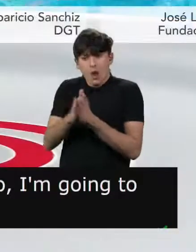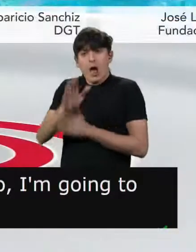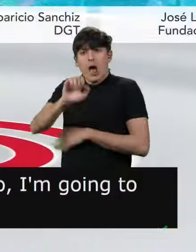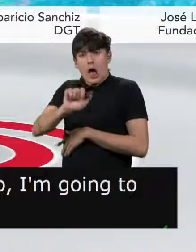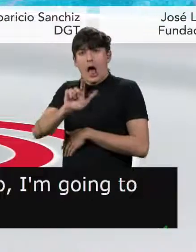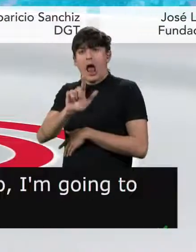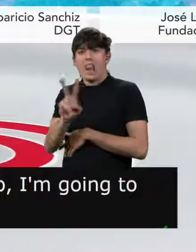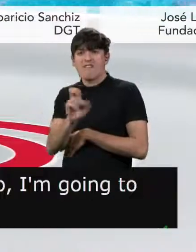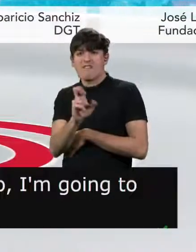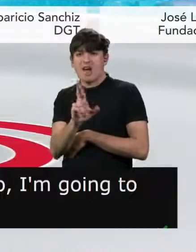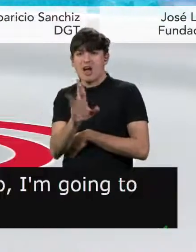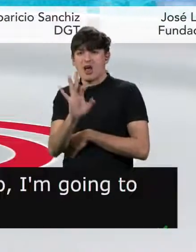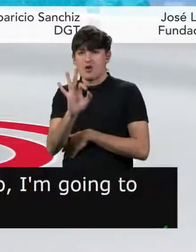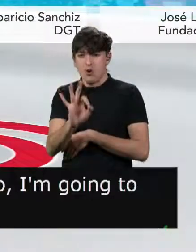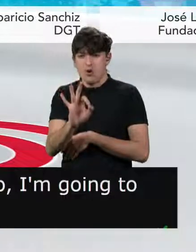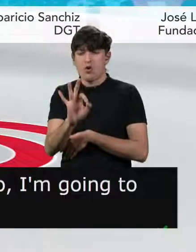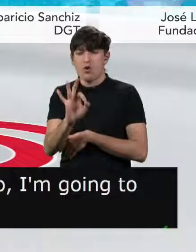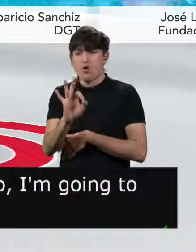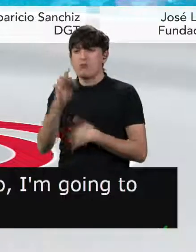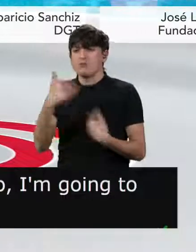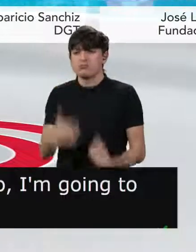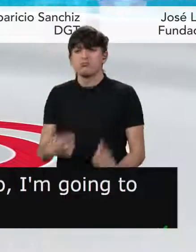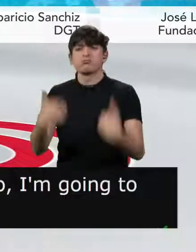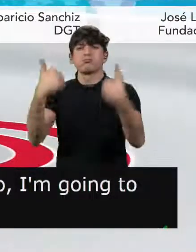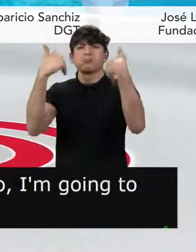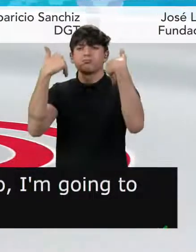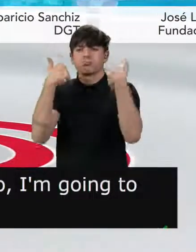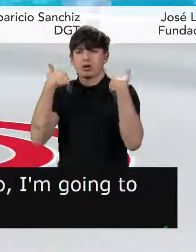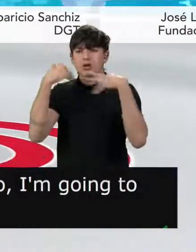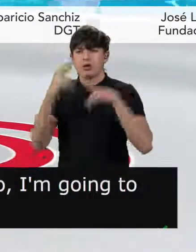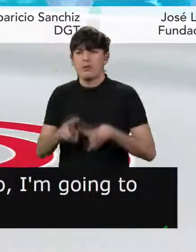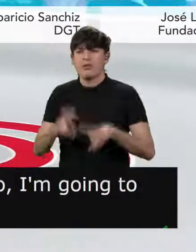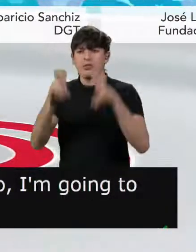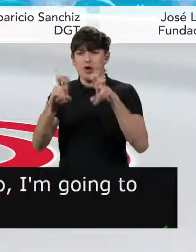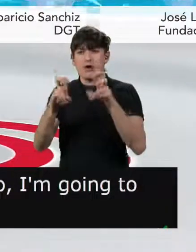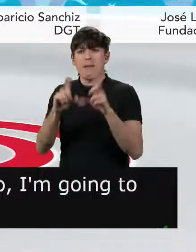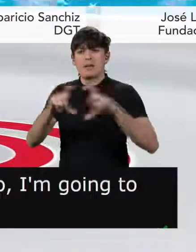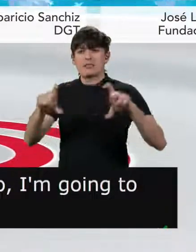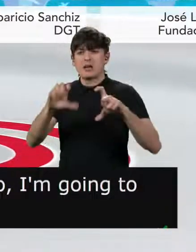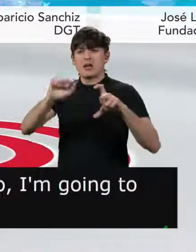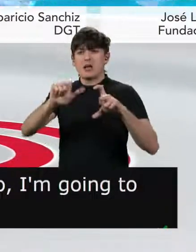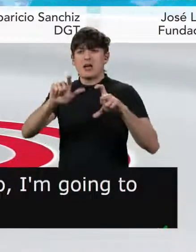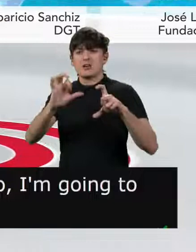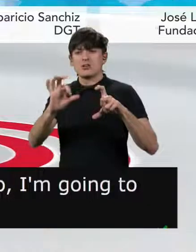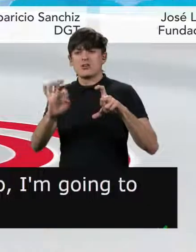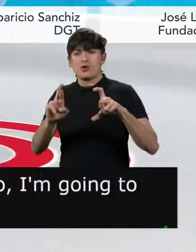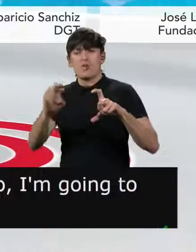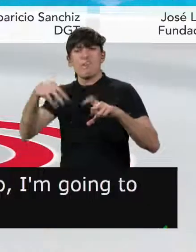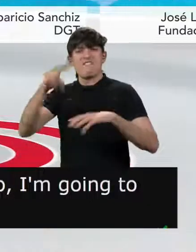Alvaro Urech. Alvaro is responsible for innovation at Alstom. He's